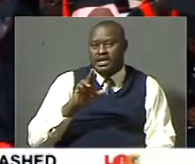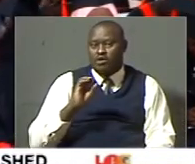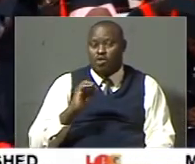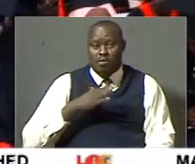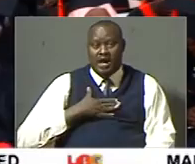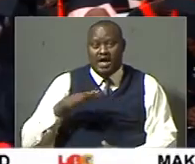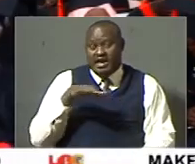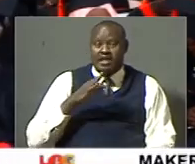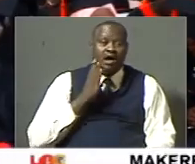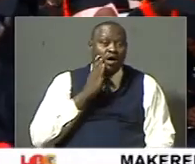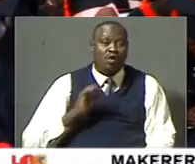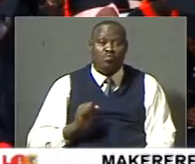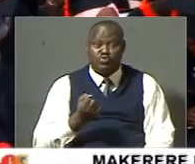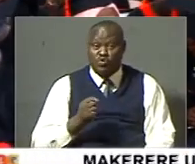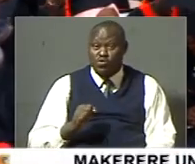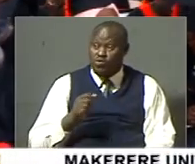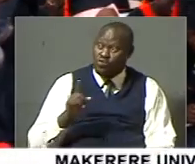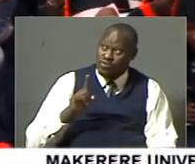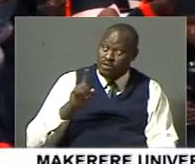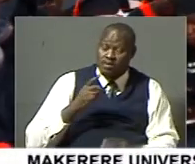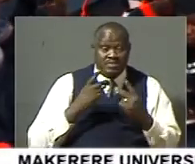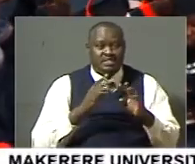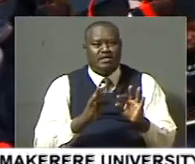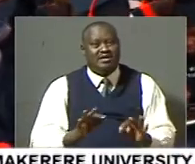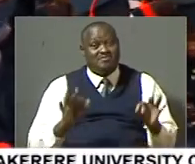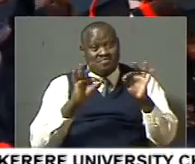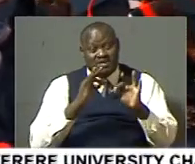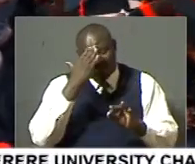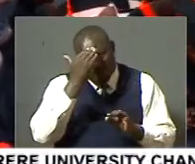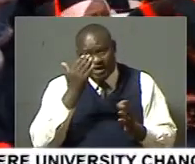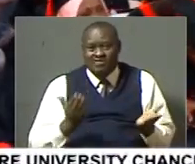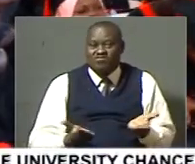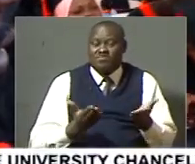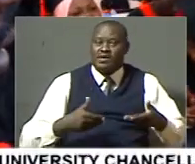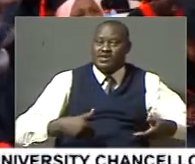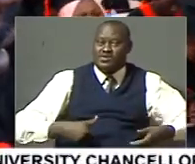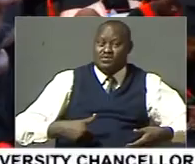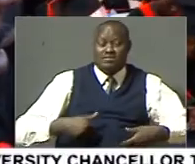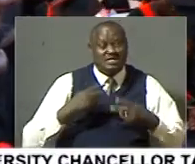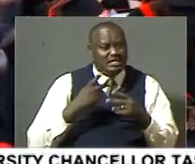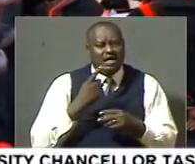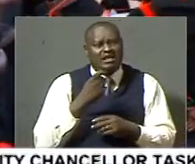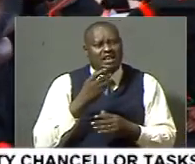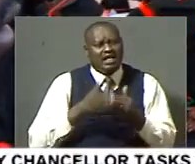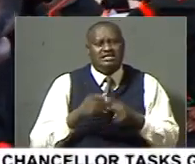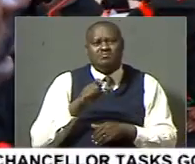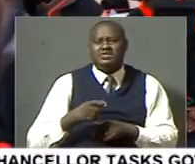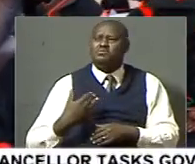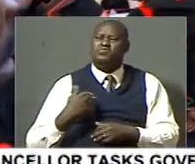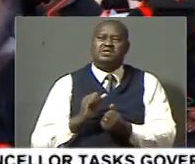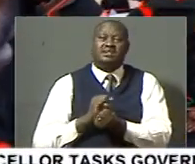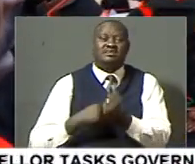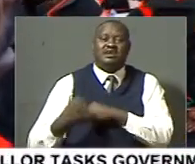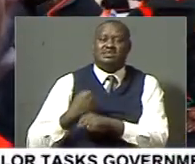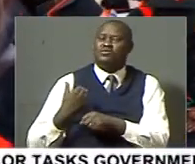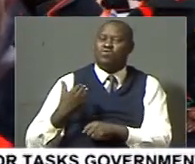Bunyoro. And it's very, very, very important that it's going to inspire the younger ones. It's something like 10 years since we got a PhD in our community.